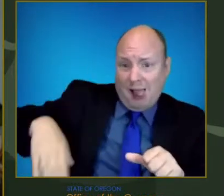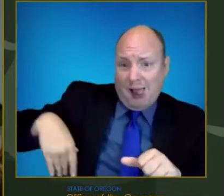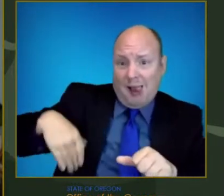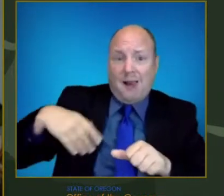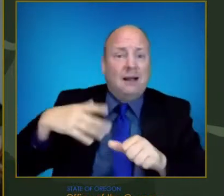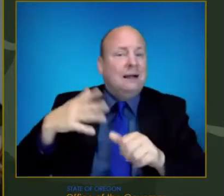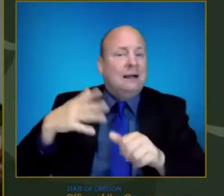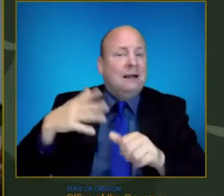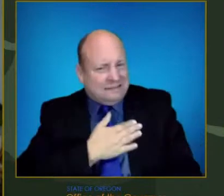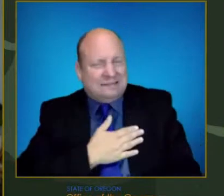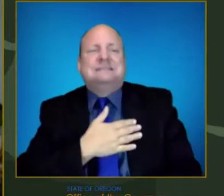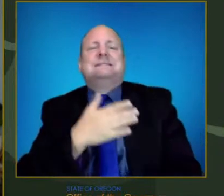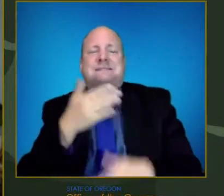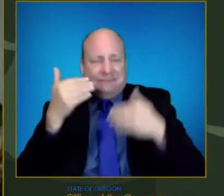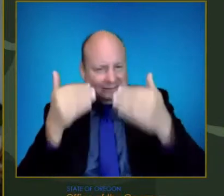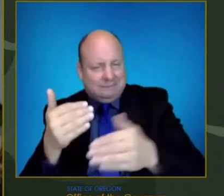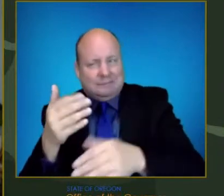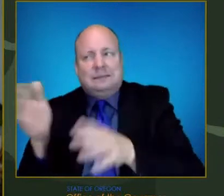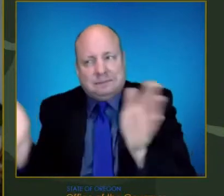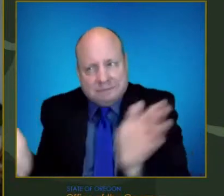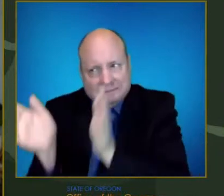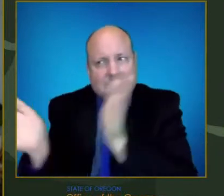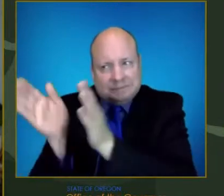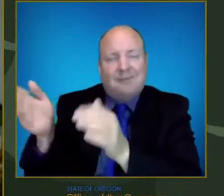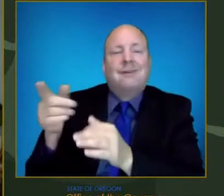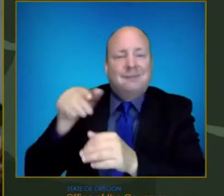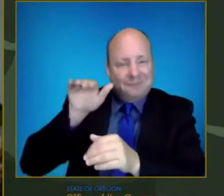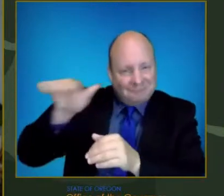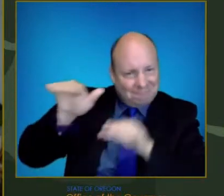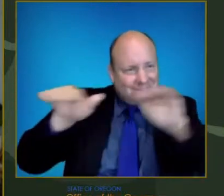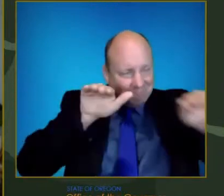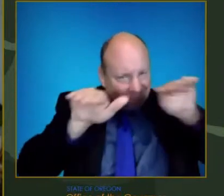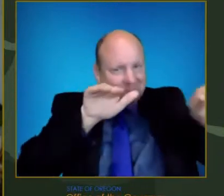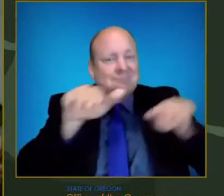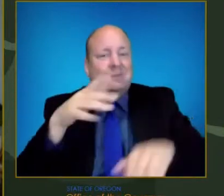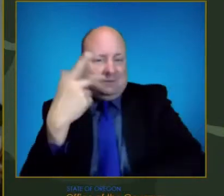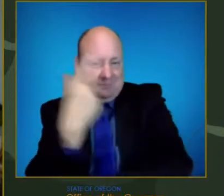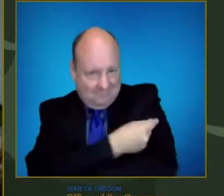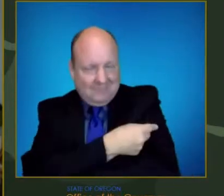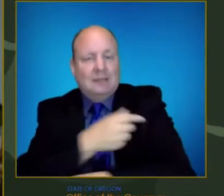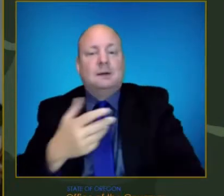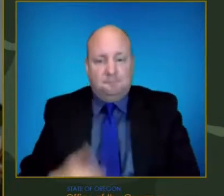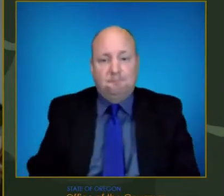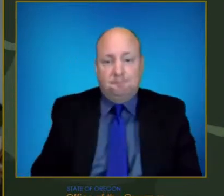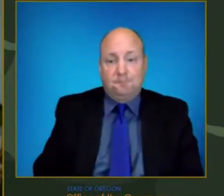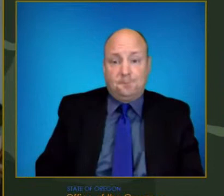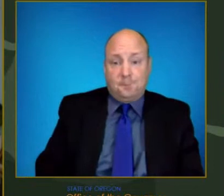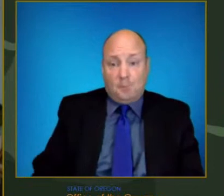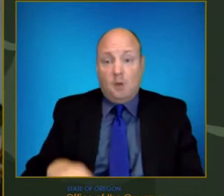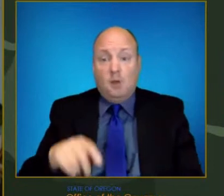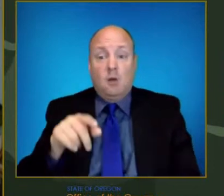of the vaccine. As she told reporters last week, we will not boost our way out of this pandemic.